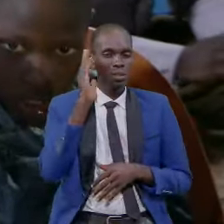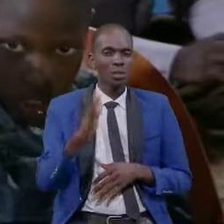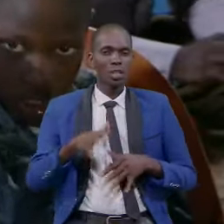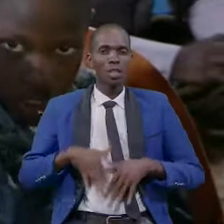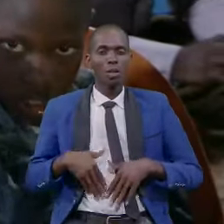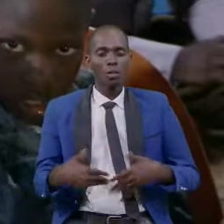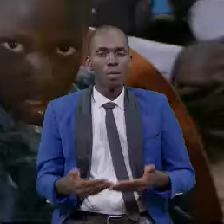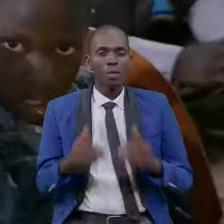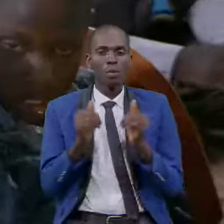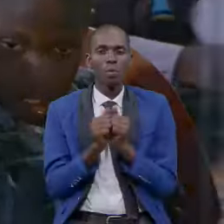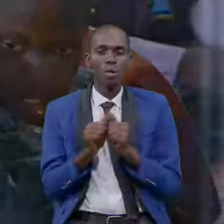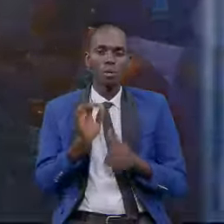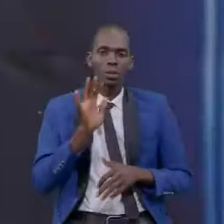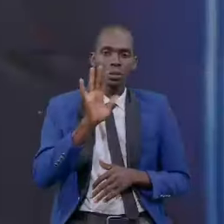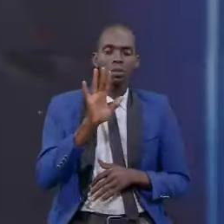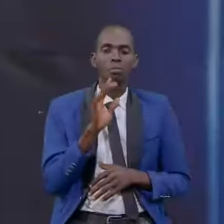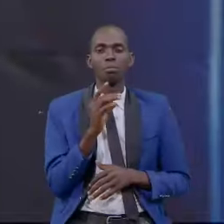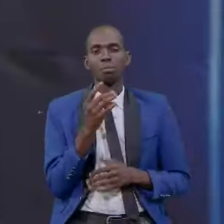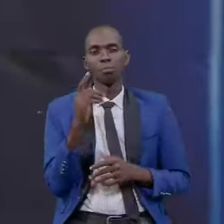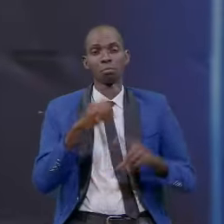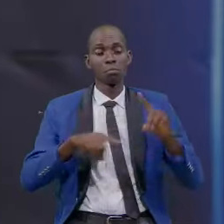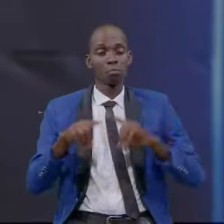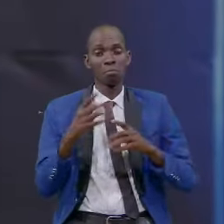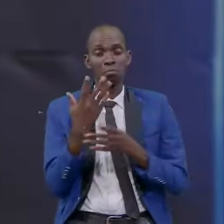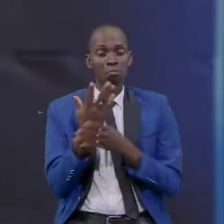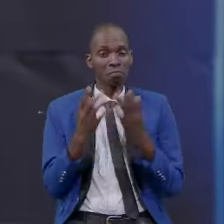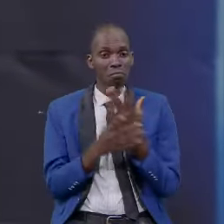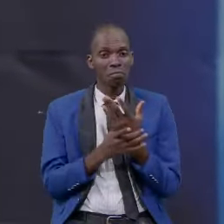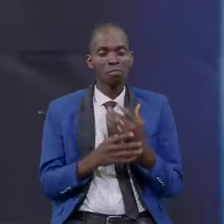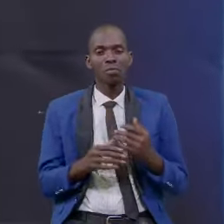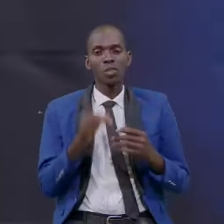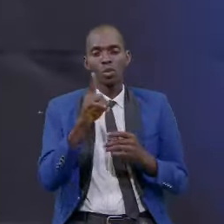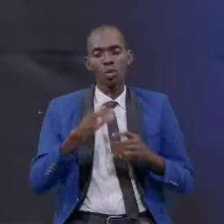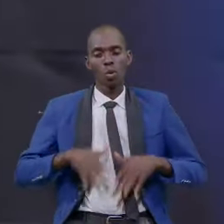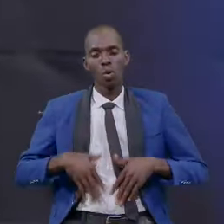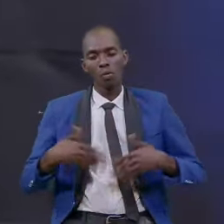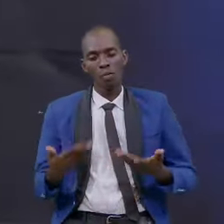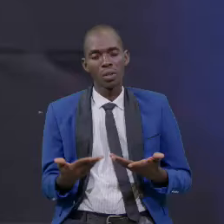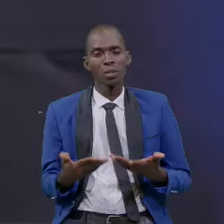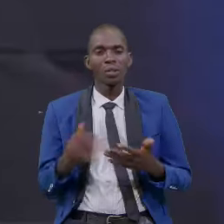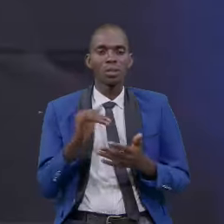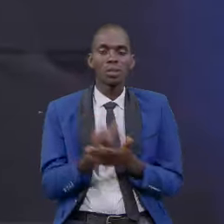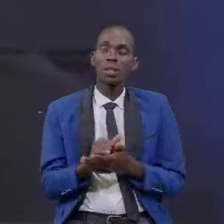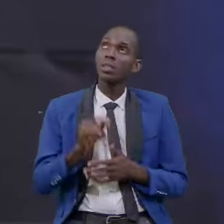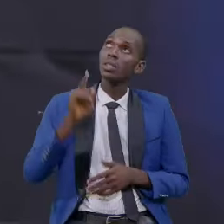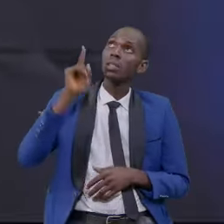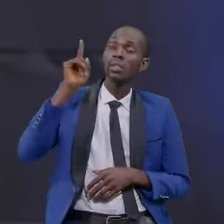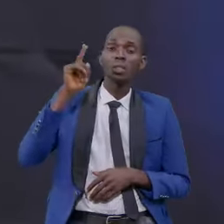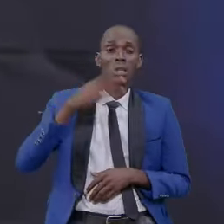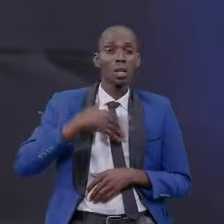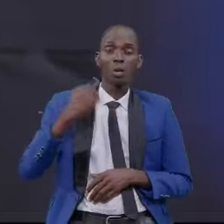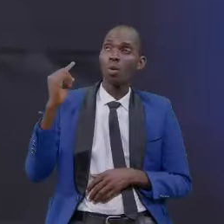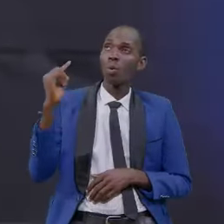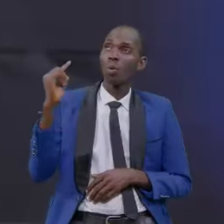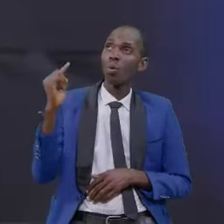with thy mouth the Lord Jesus, you confess that he and he alone can